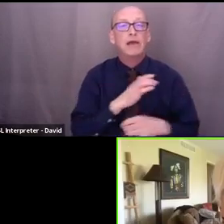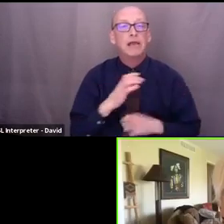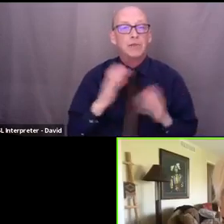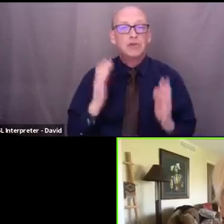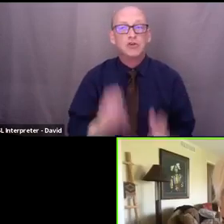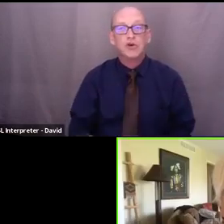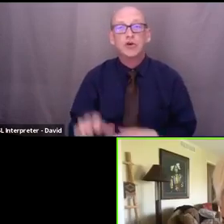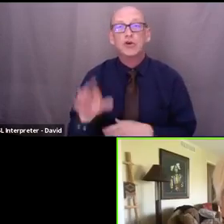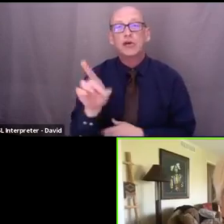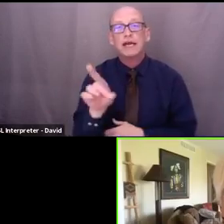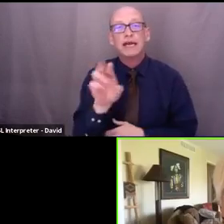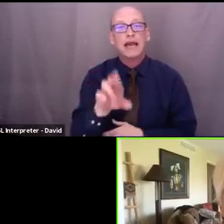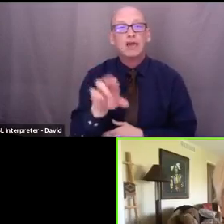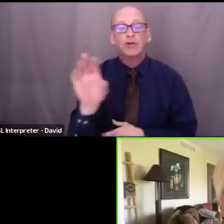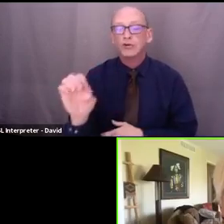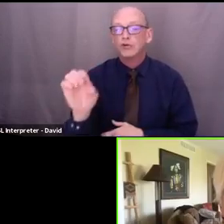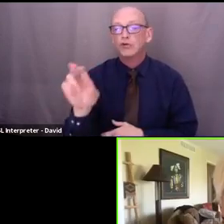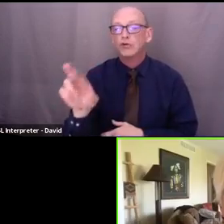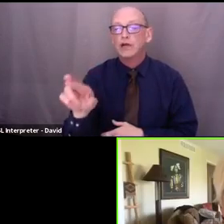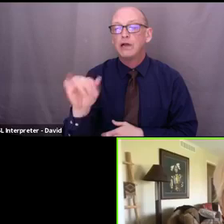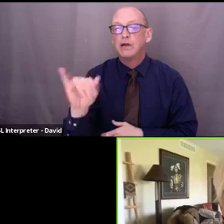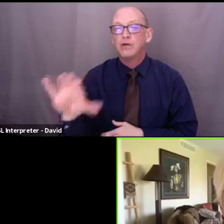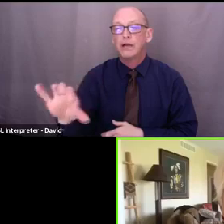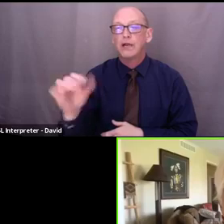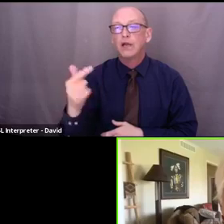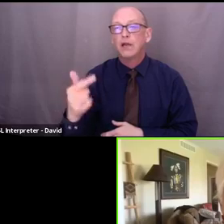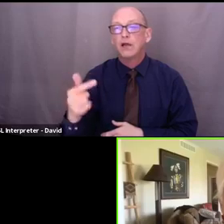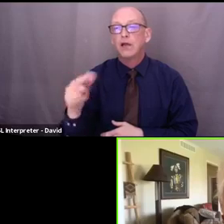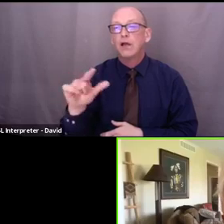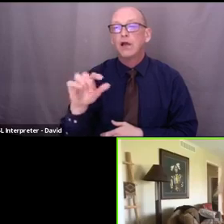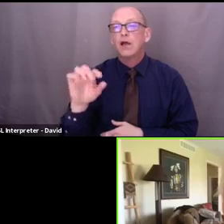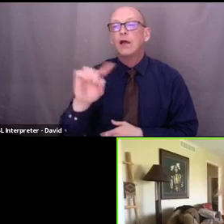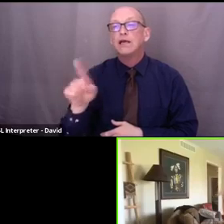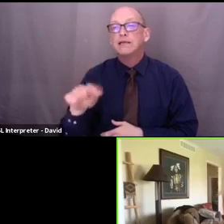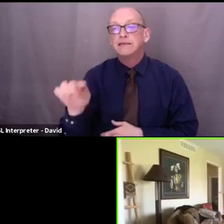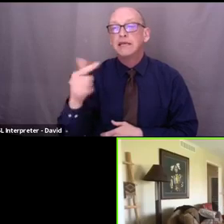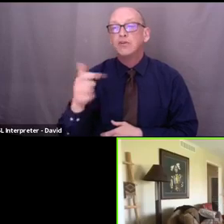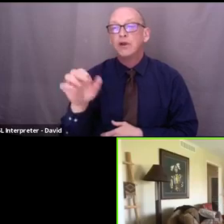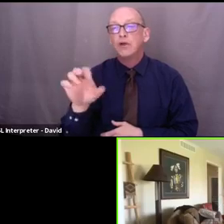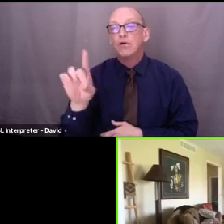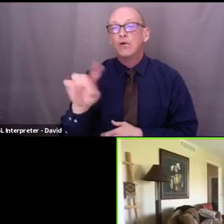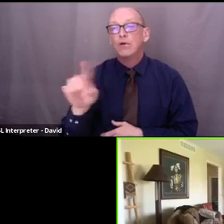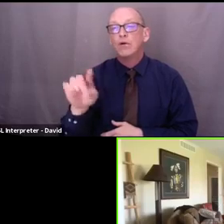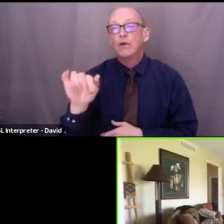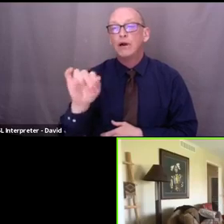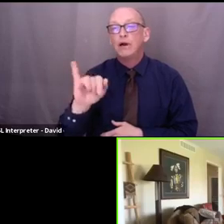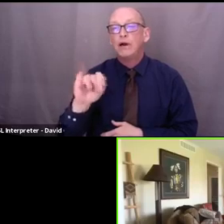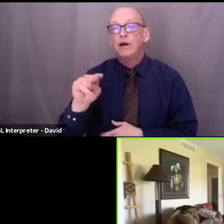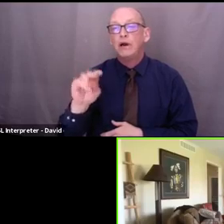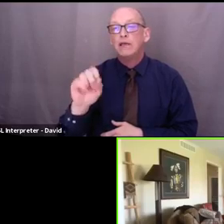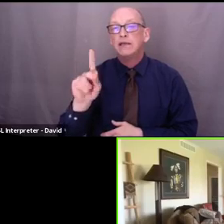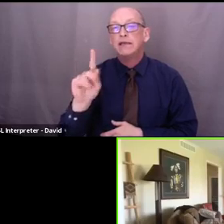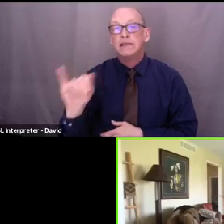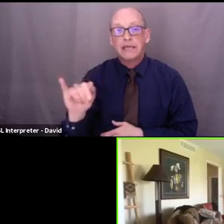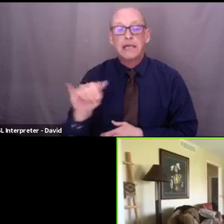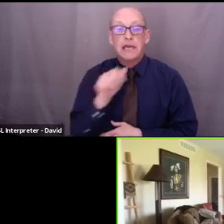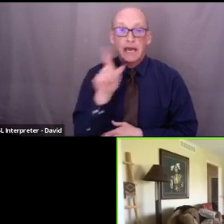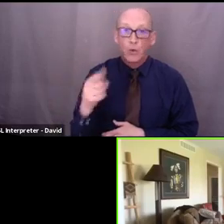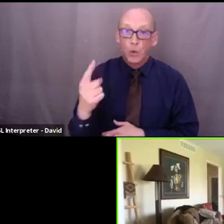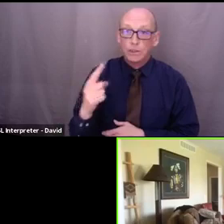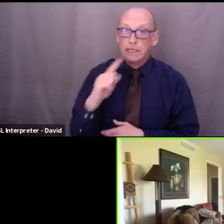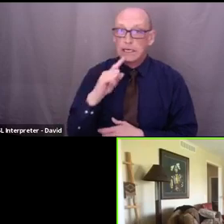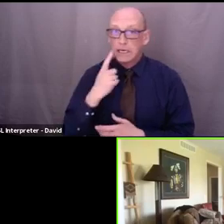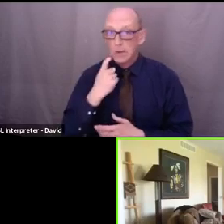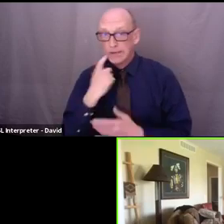the picture now to talk more about not only the new testing program that we just mentioned,